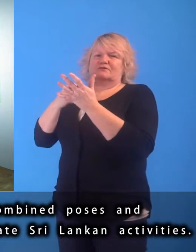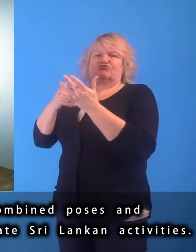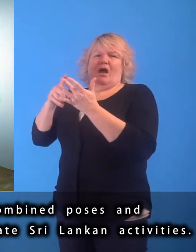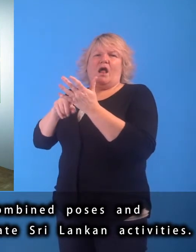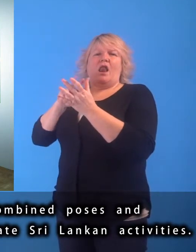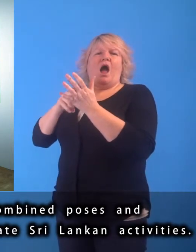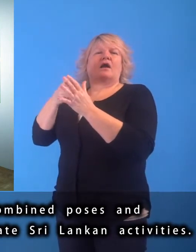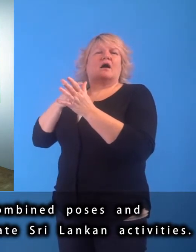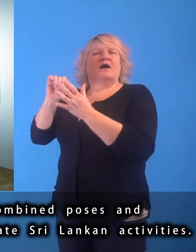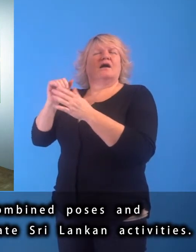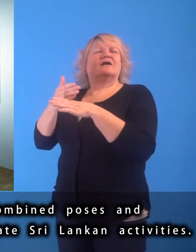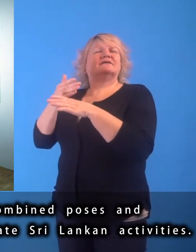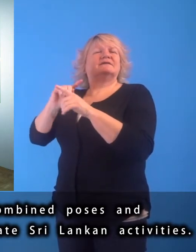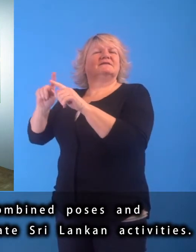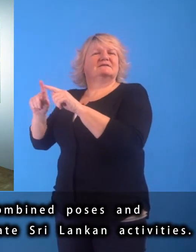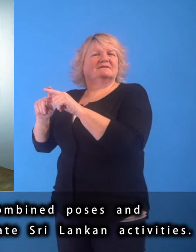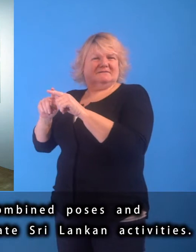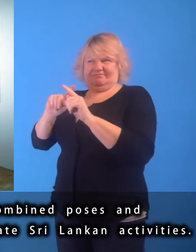activities.